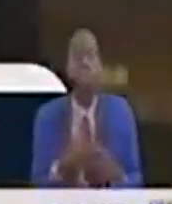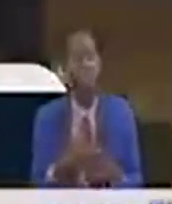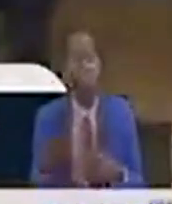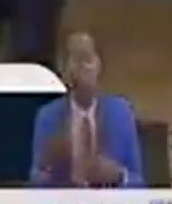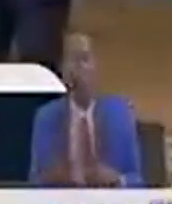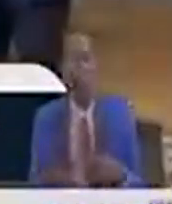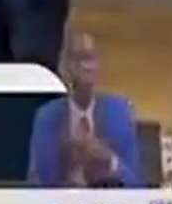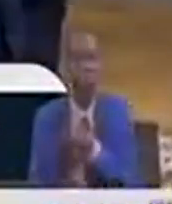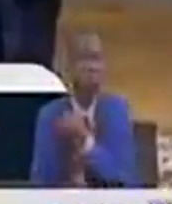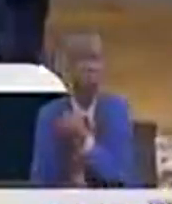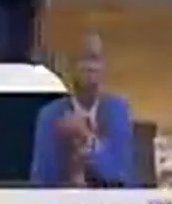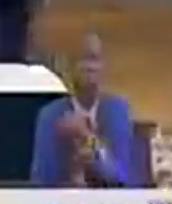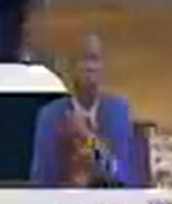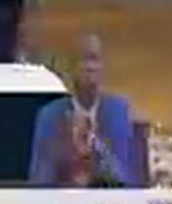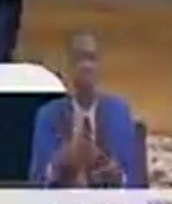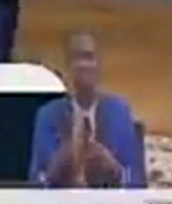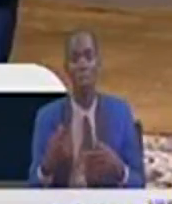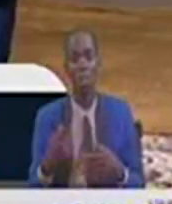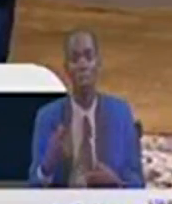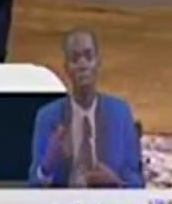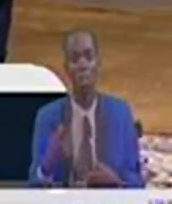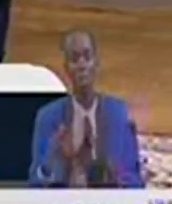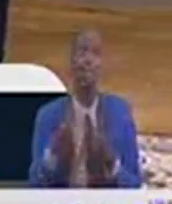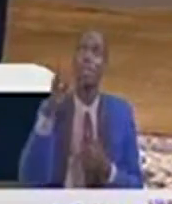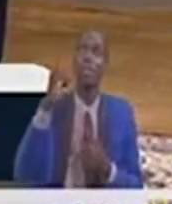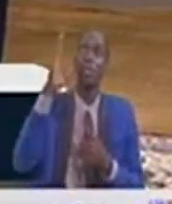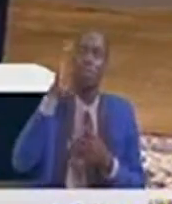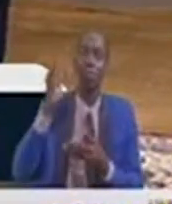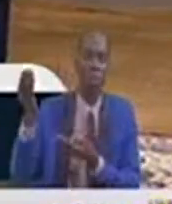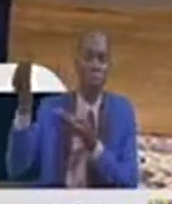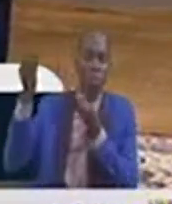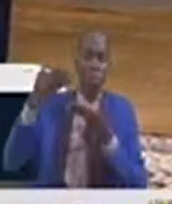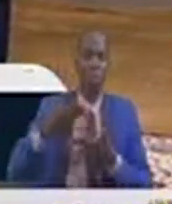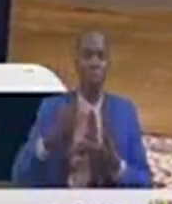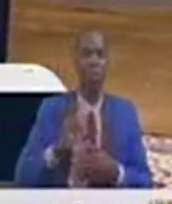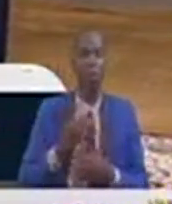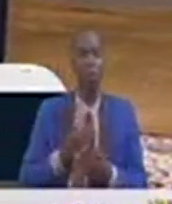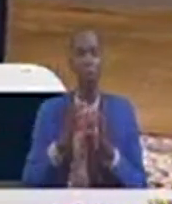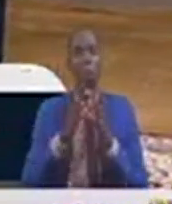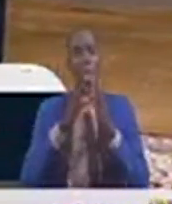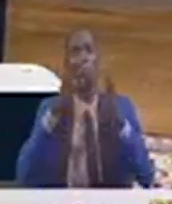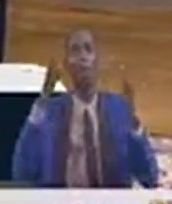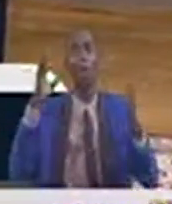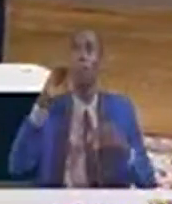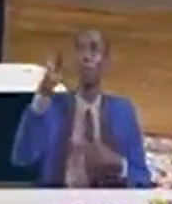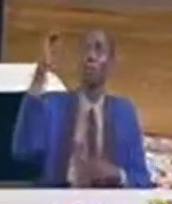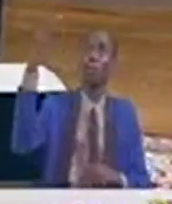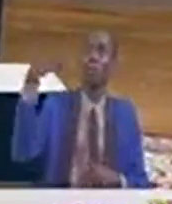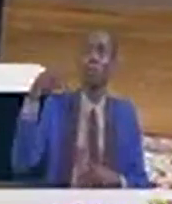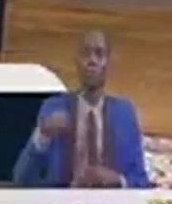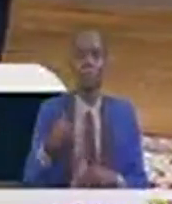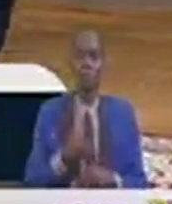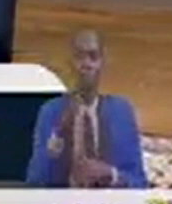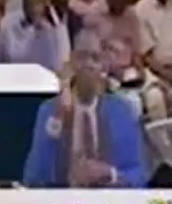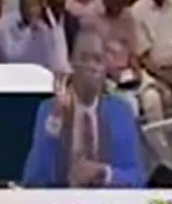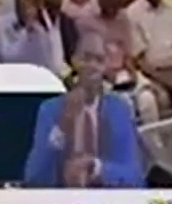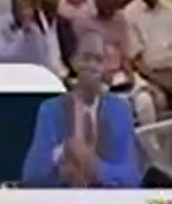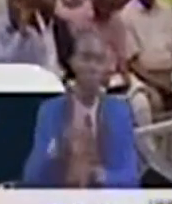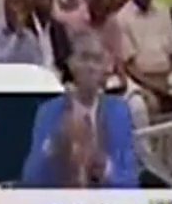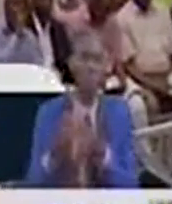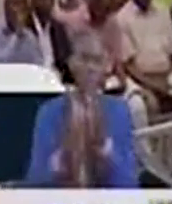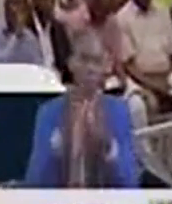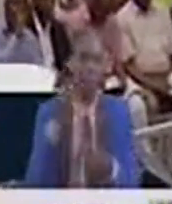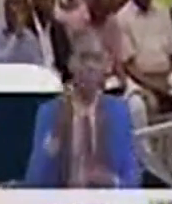challenge, He will give us abundant grace, enough grace, we overcome in